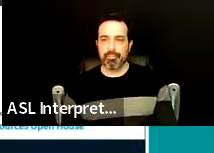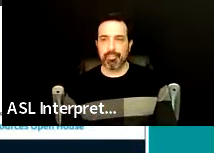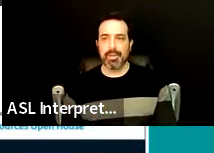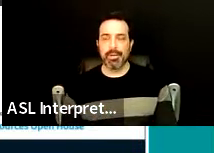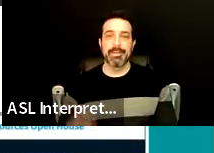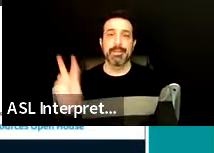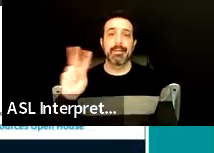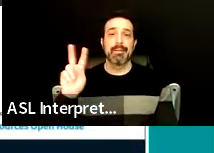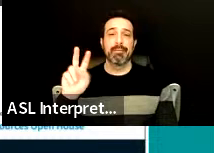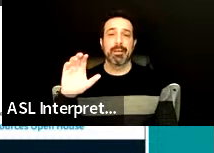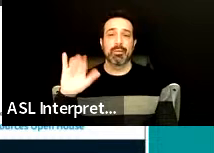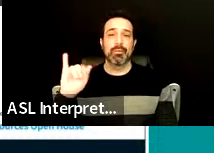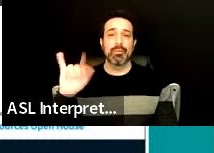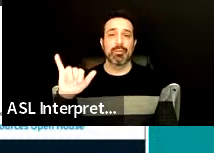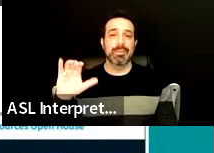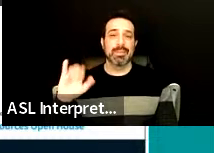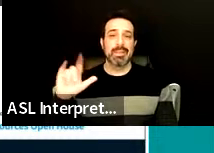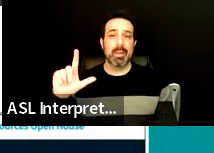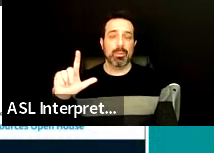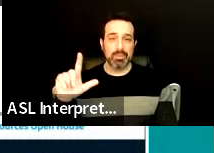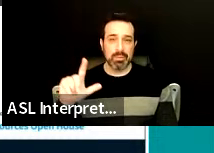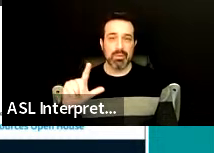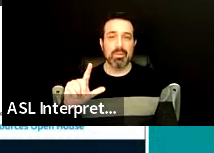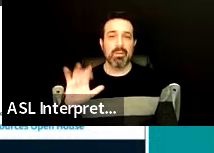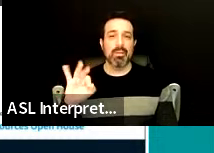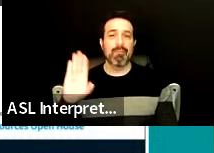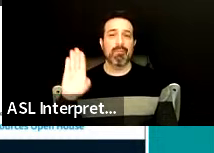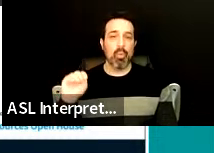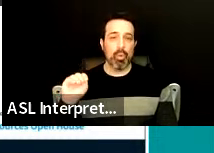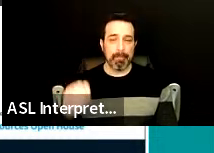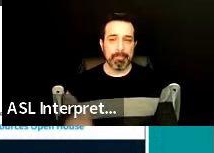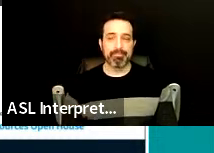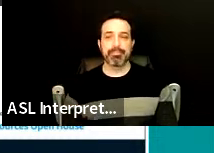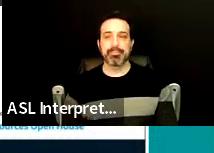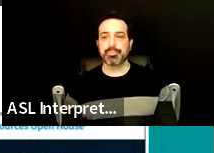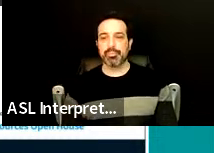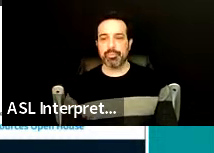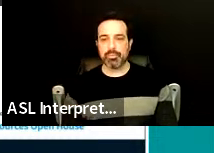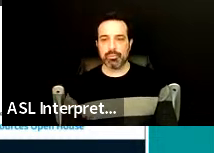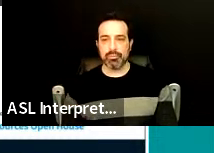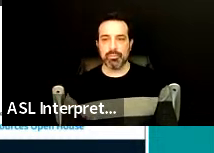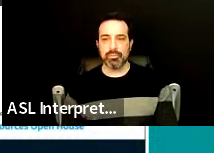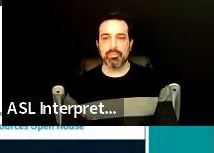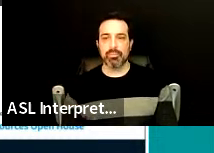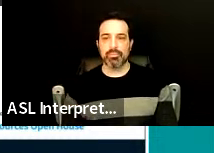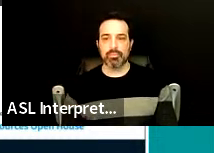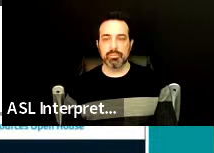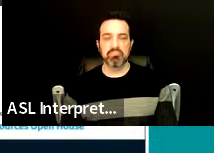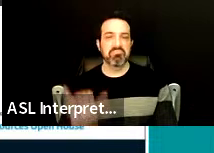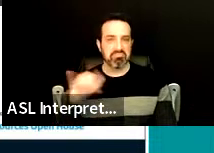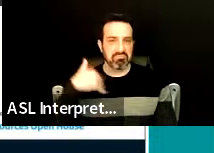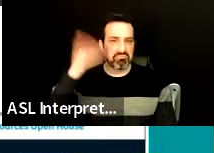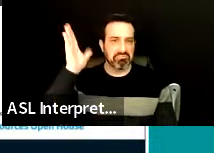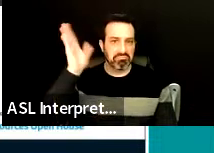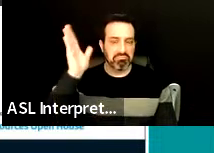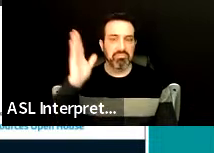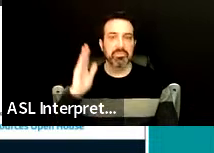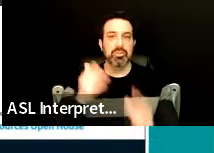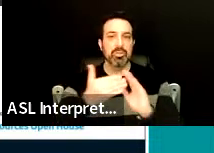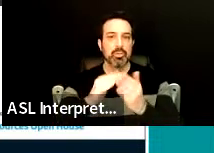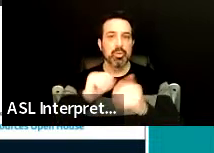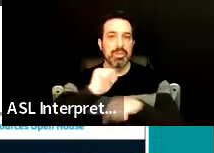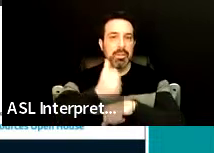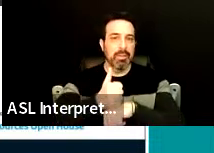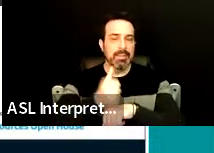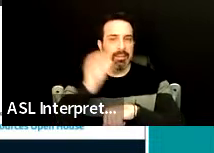Vancouver City Council forum. And we also did a community-based listening